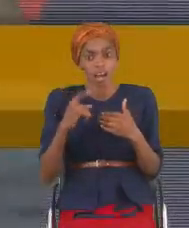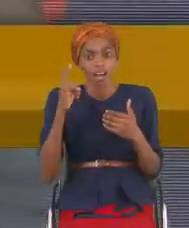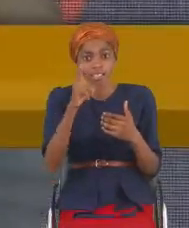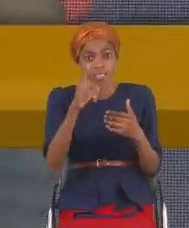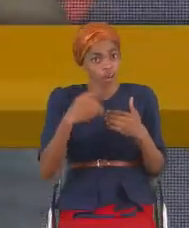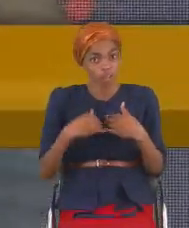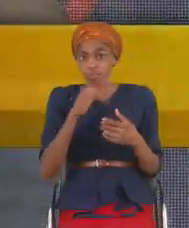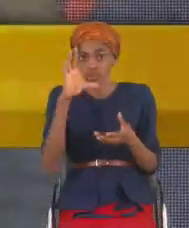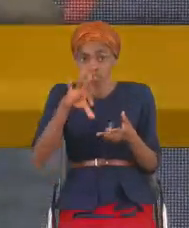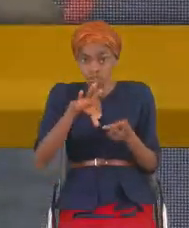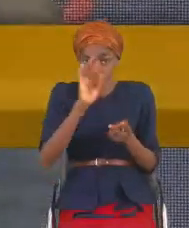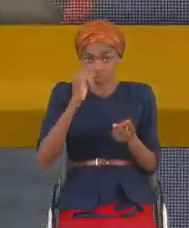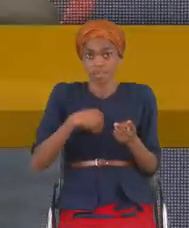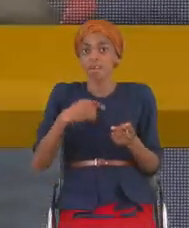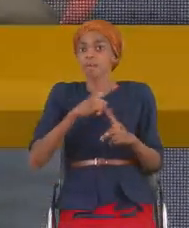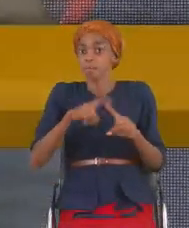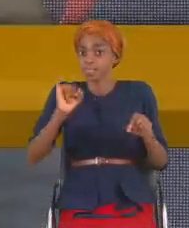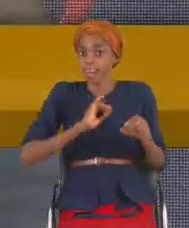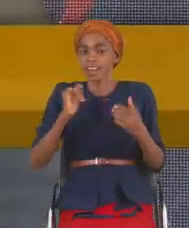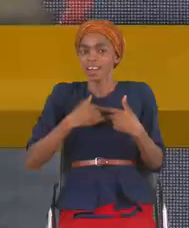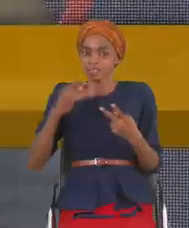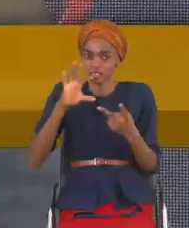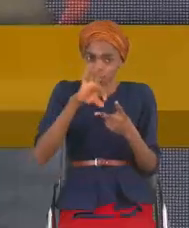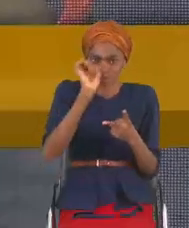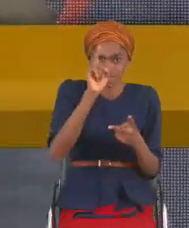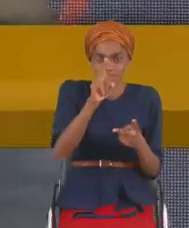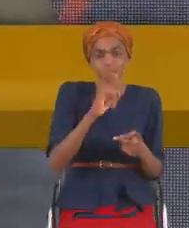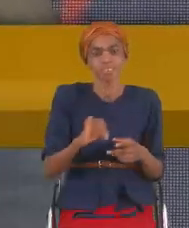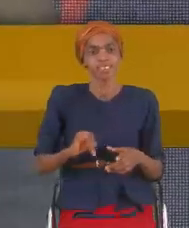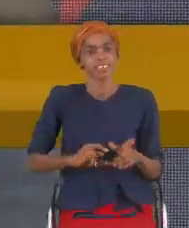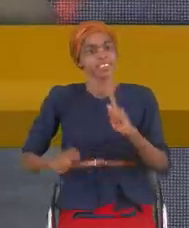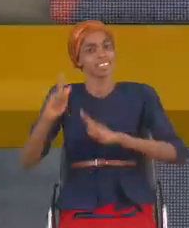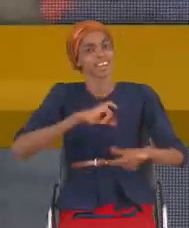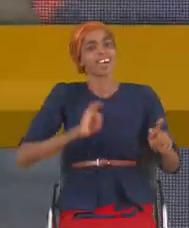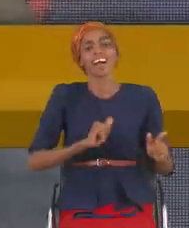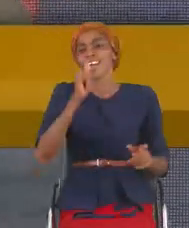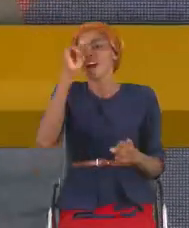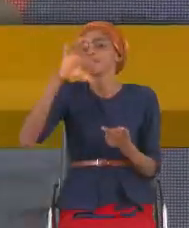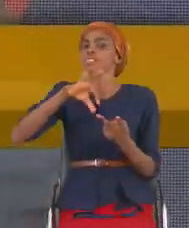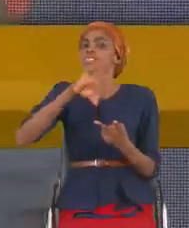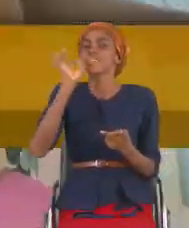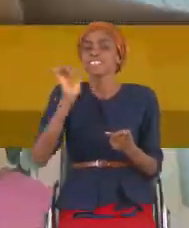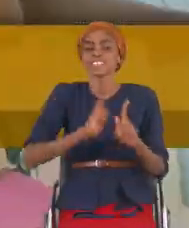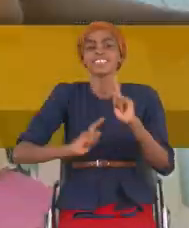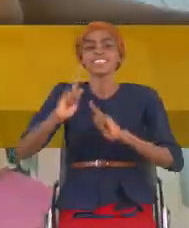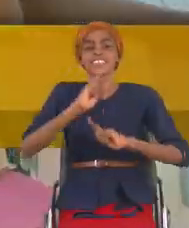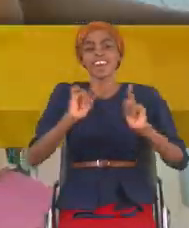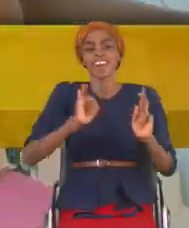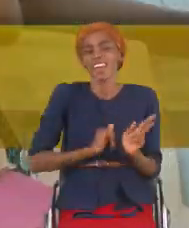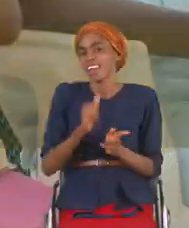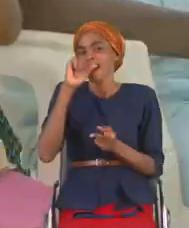i have chosen you i am chosen i am chosen